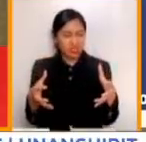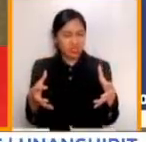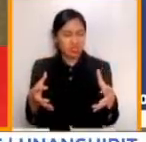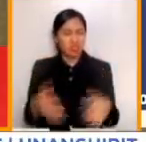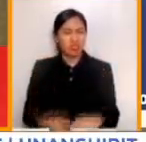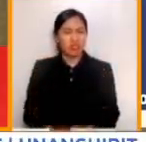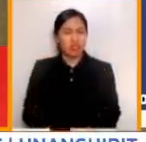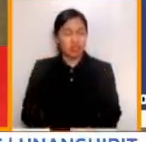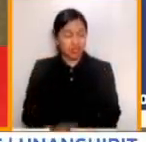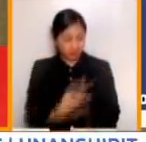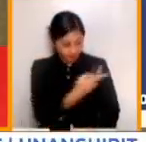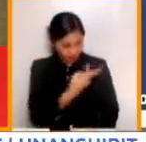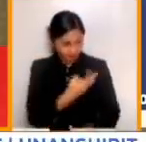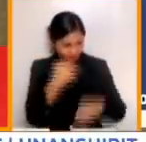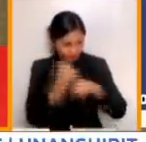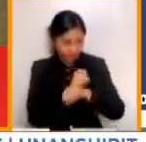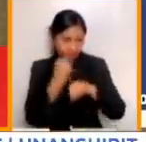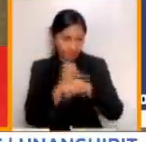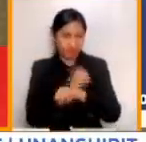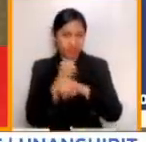away na tayo.